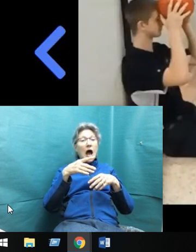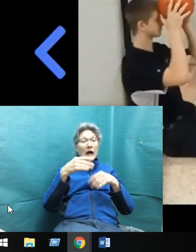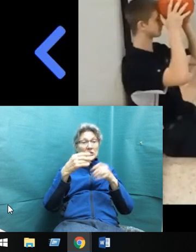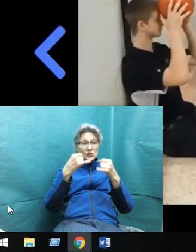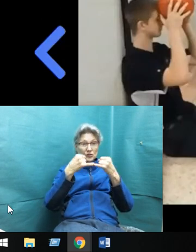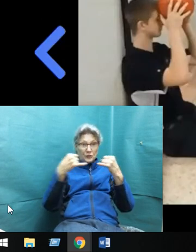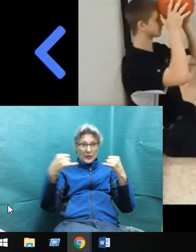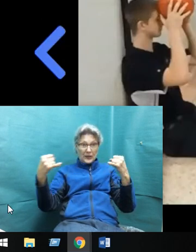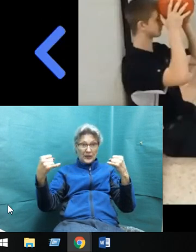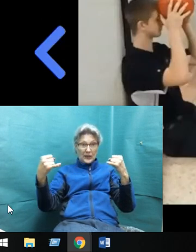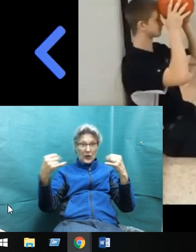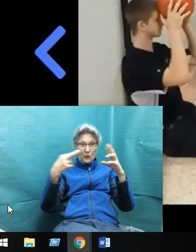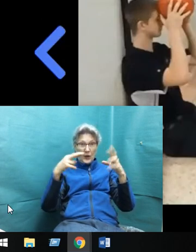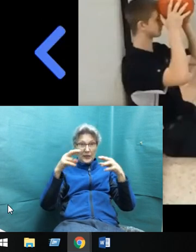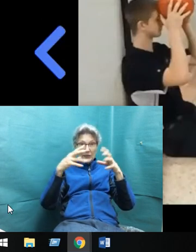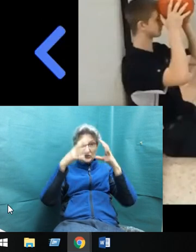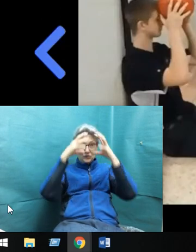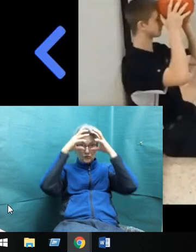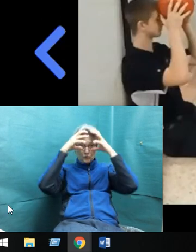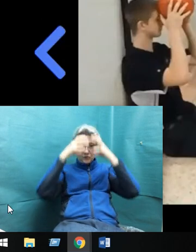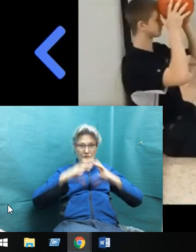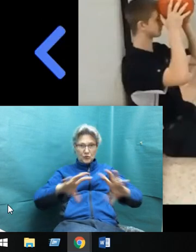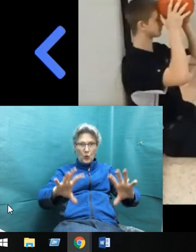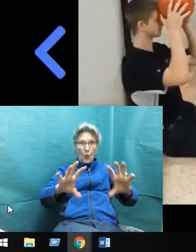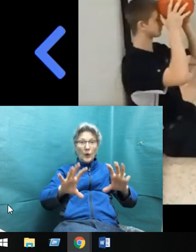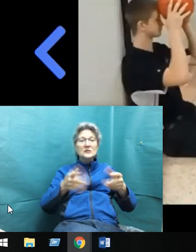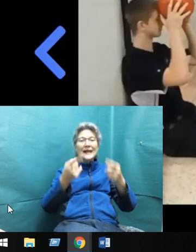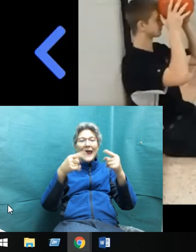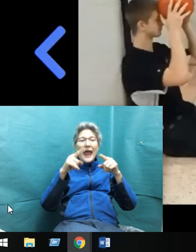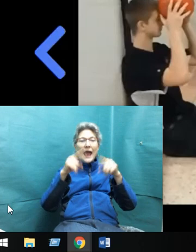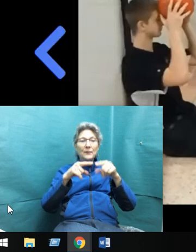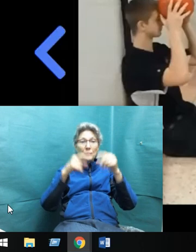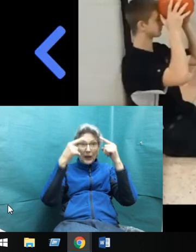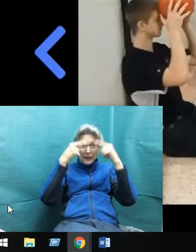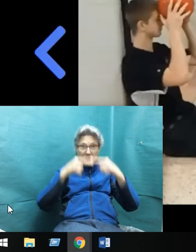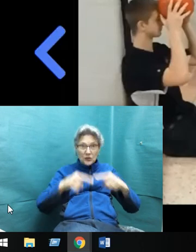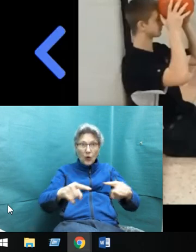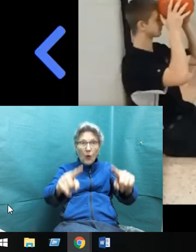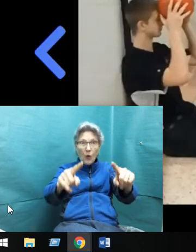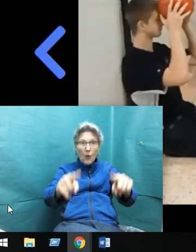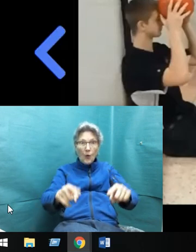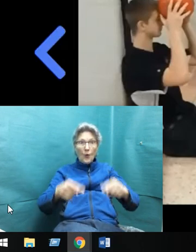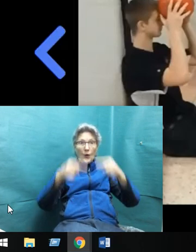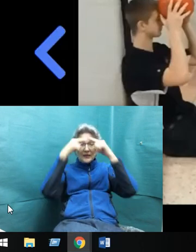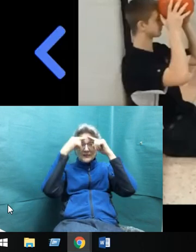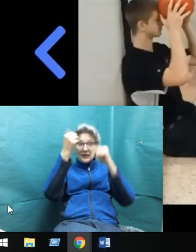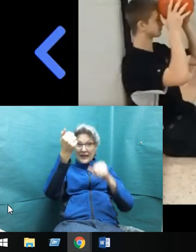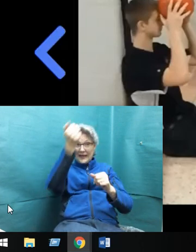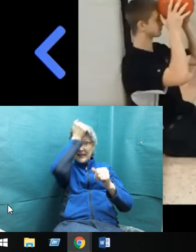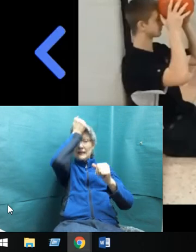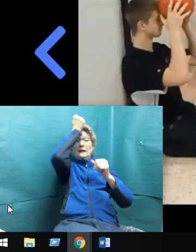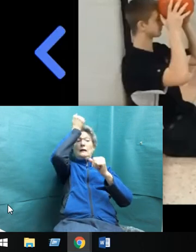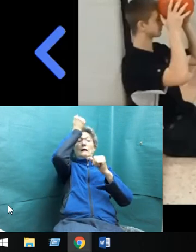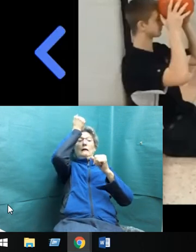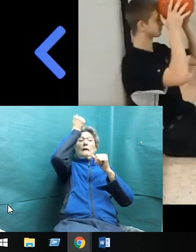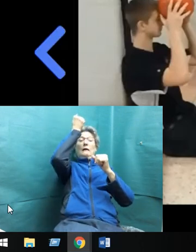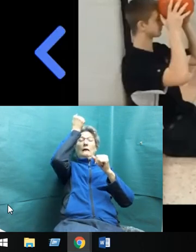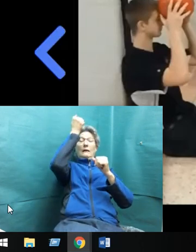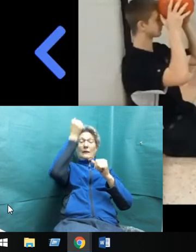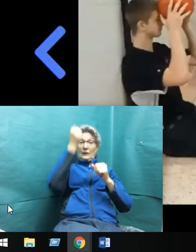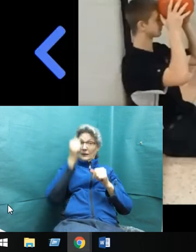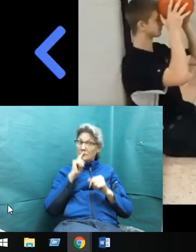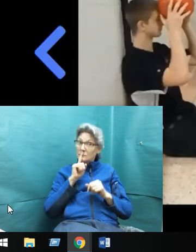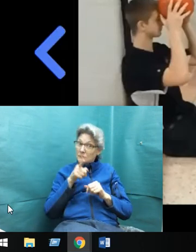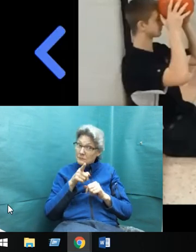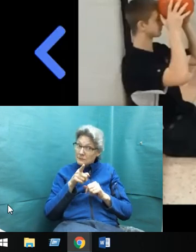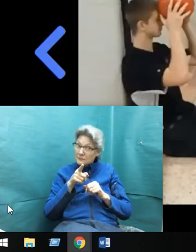and ready to swing. What's gonna happen when this guy lets go of the bowling ball? Is it gonna swing back and hit his face?